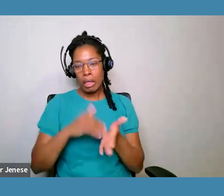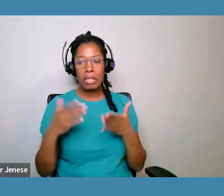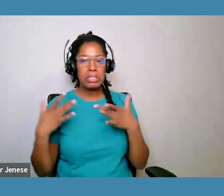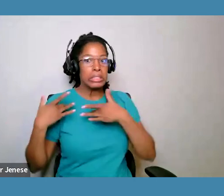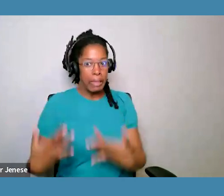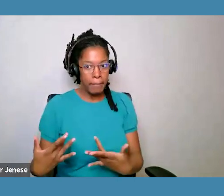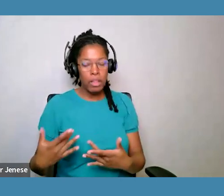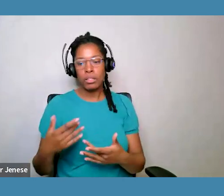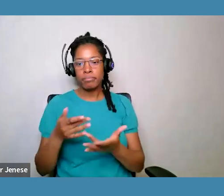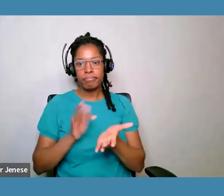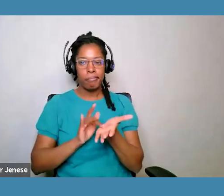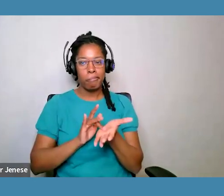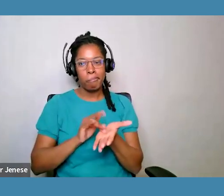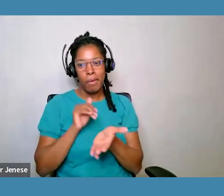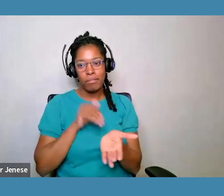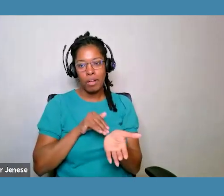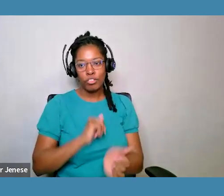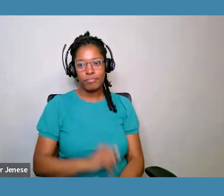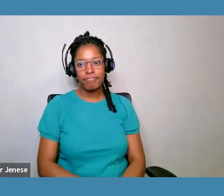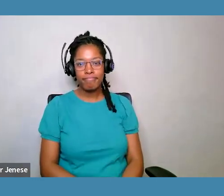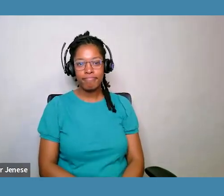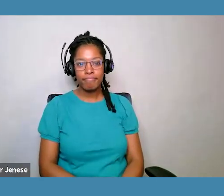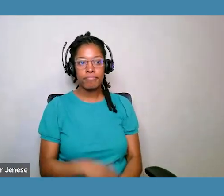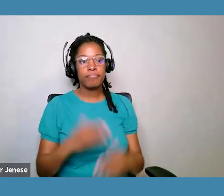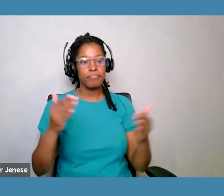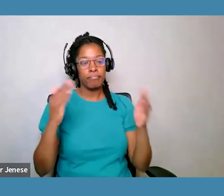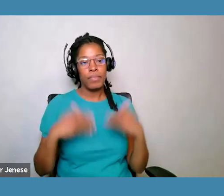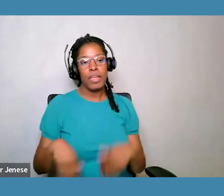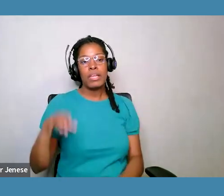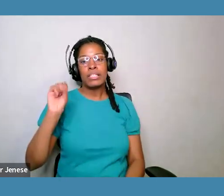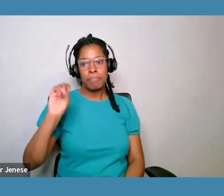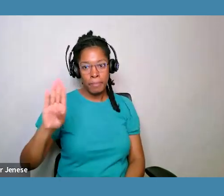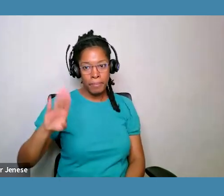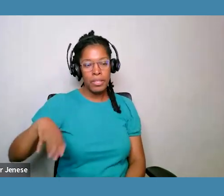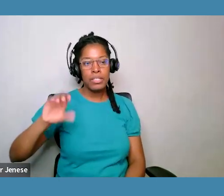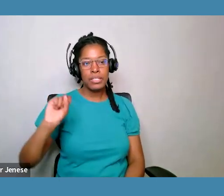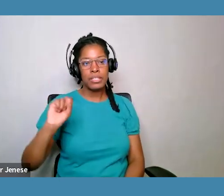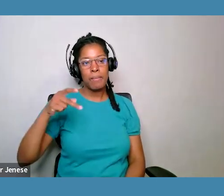doctor. Next category is spina bifida.